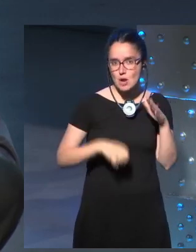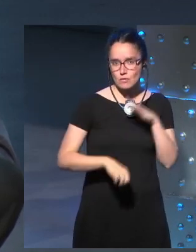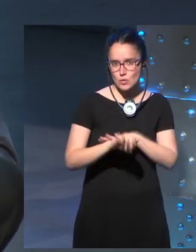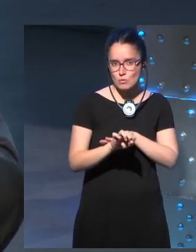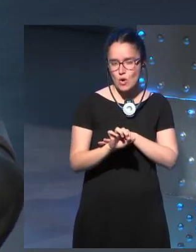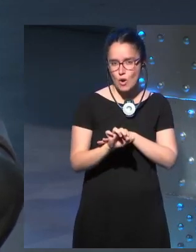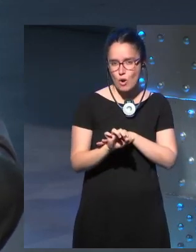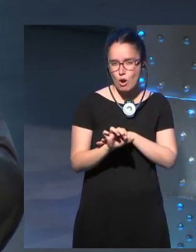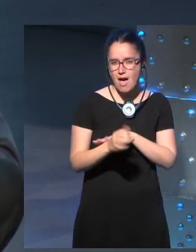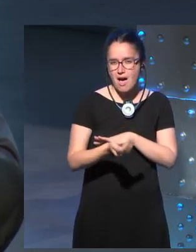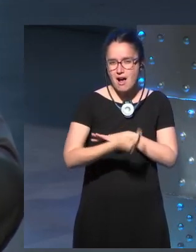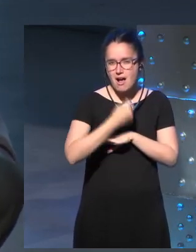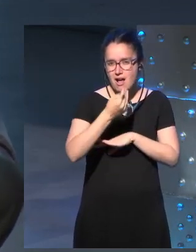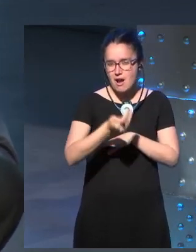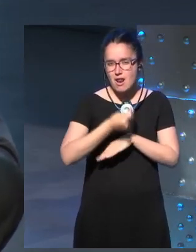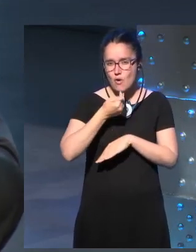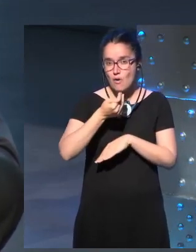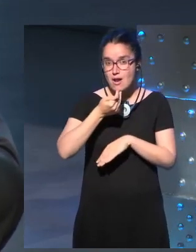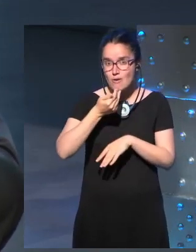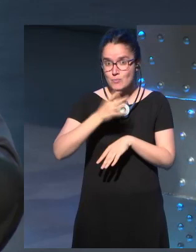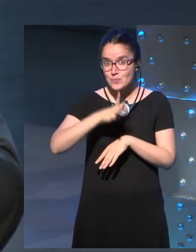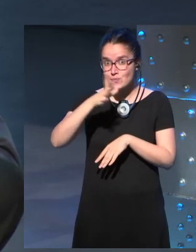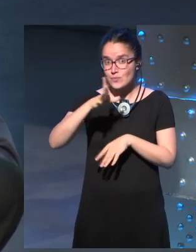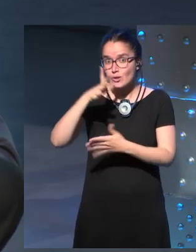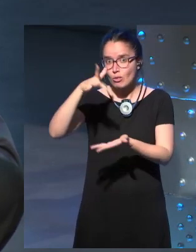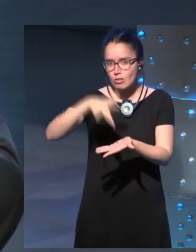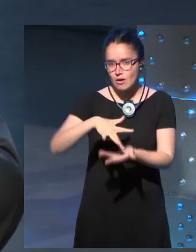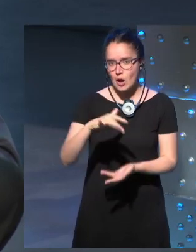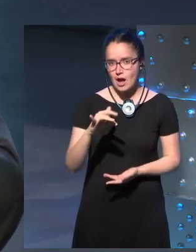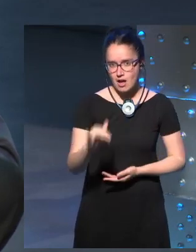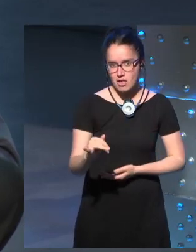something extraordinary happens, which